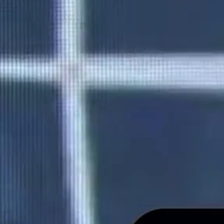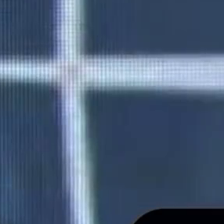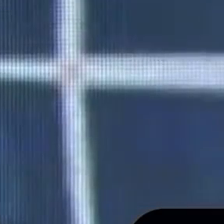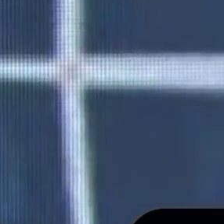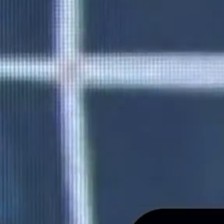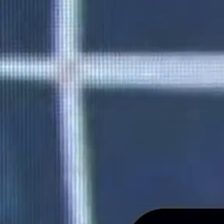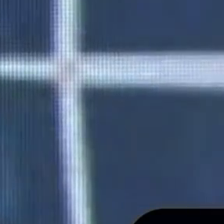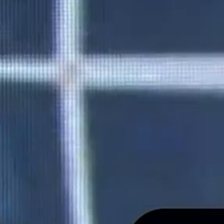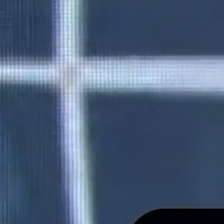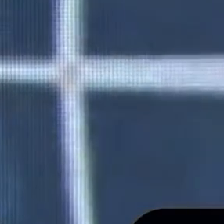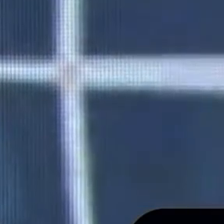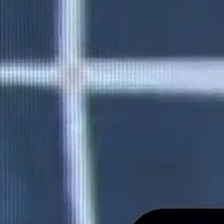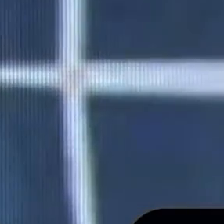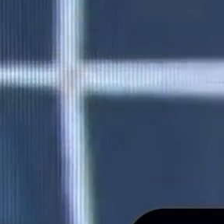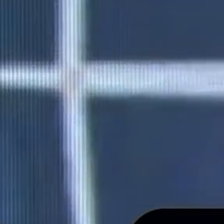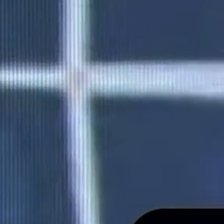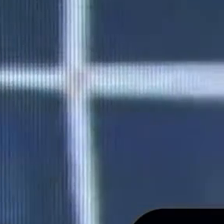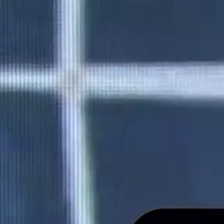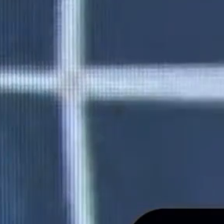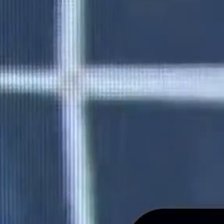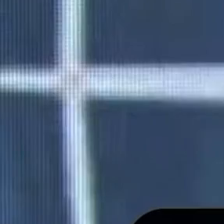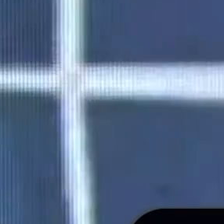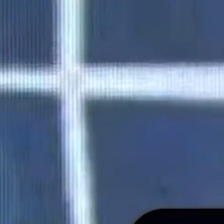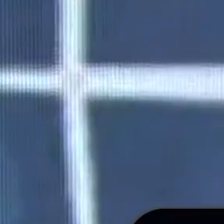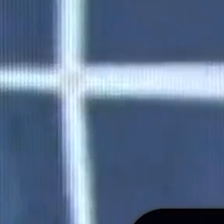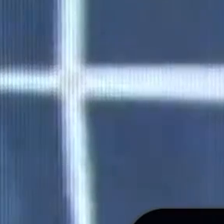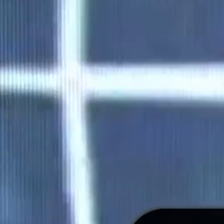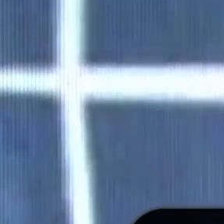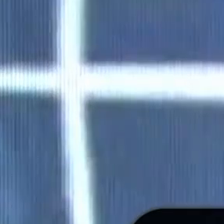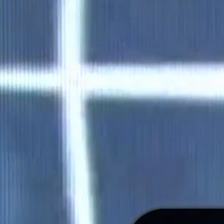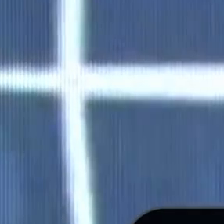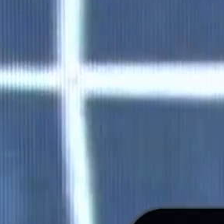late, whom was nicknamed Nyayo.